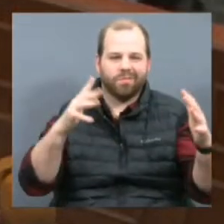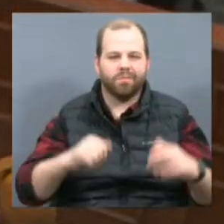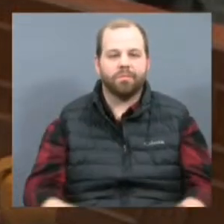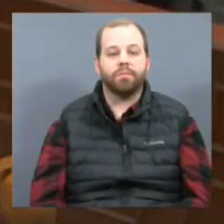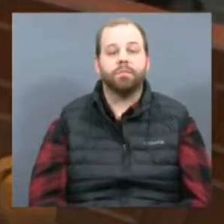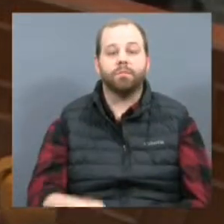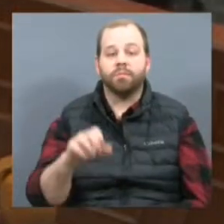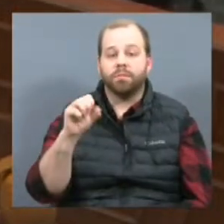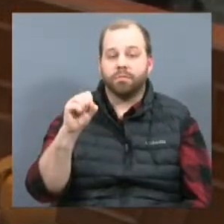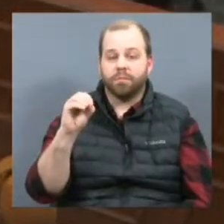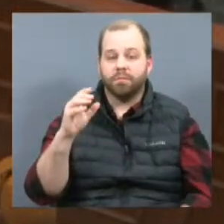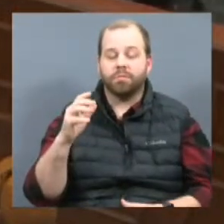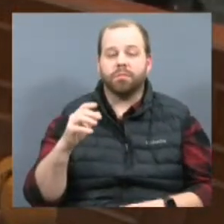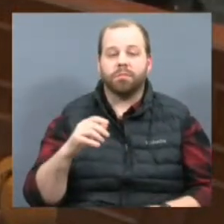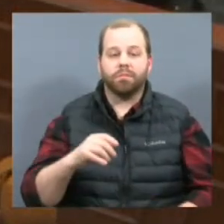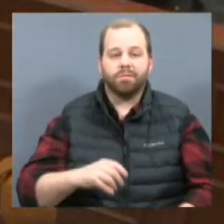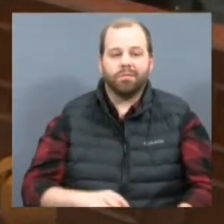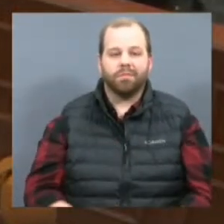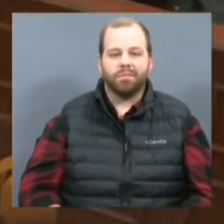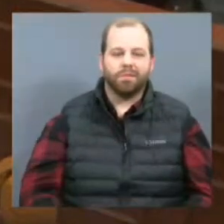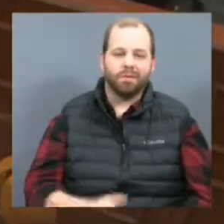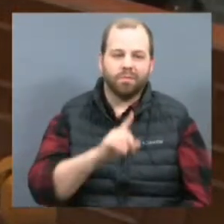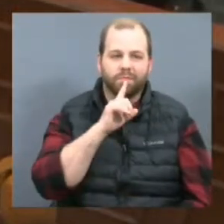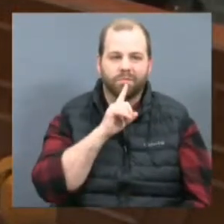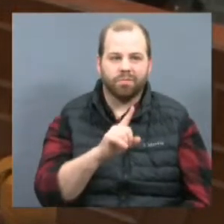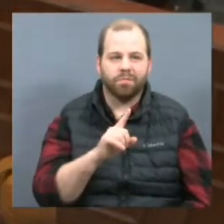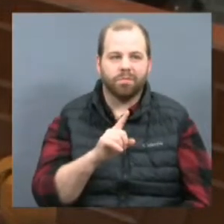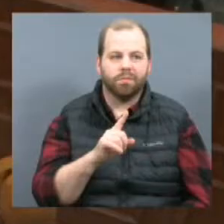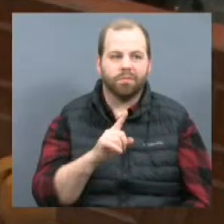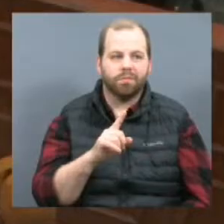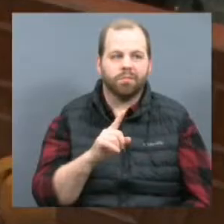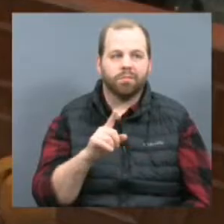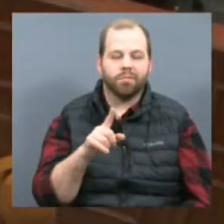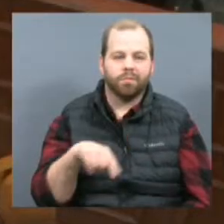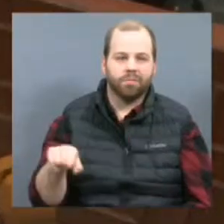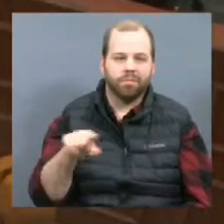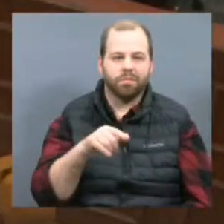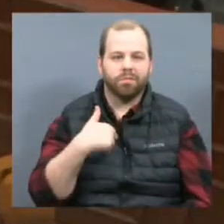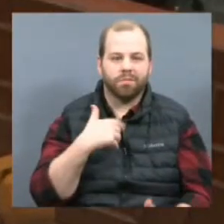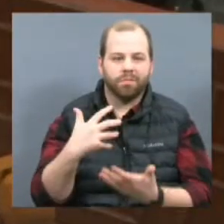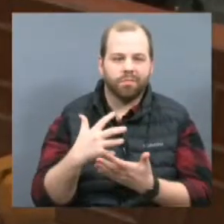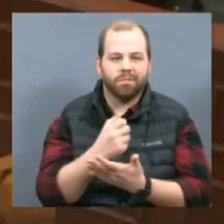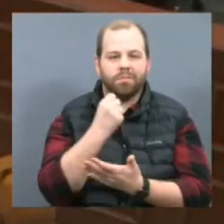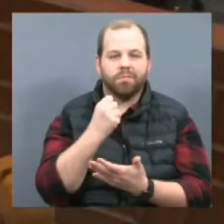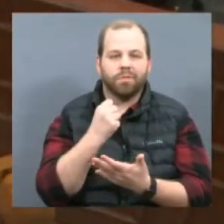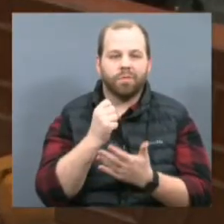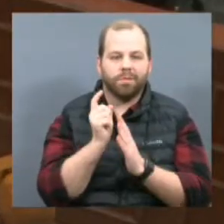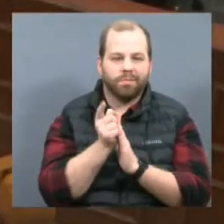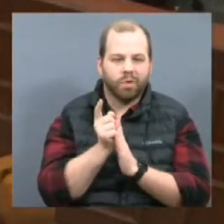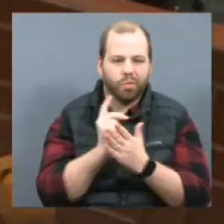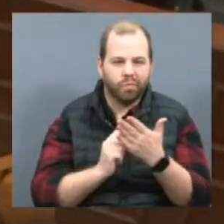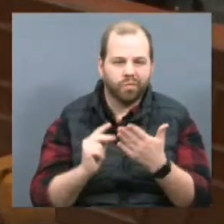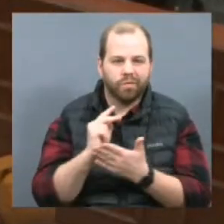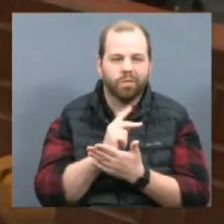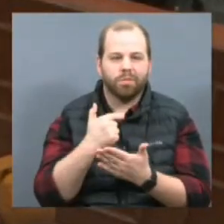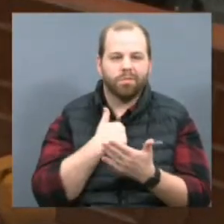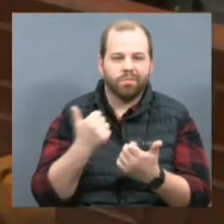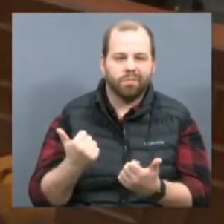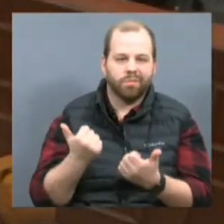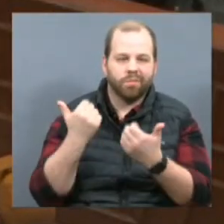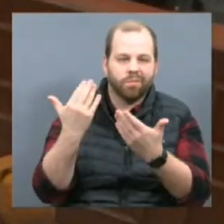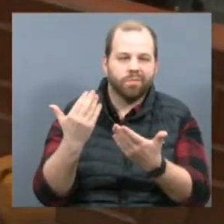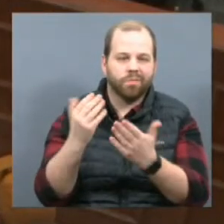And so with that being said, I'm sure every commissioner had an opportunity to review the minutes. So this is a motion for